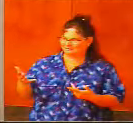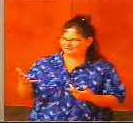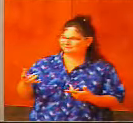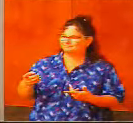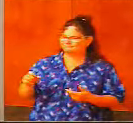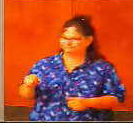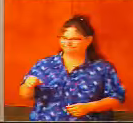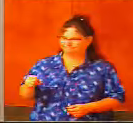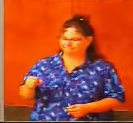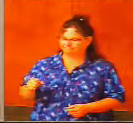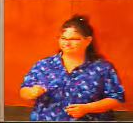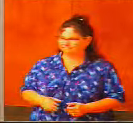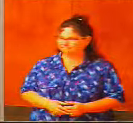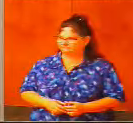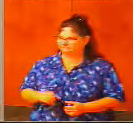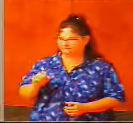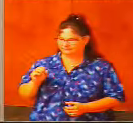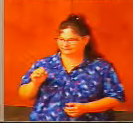Okay.